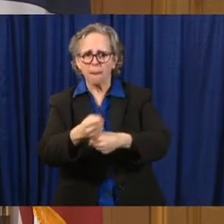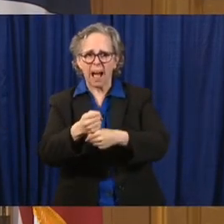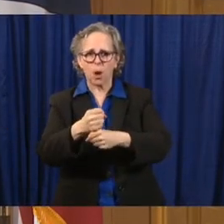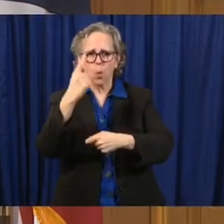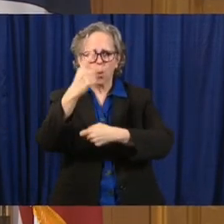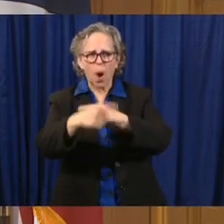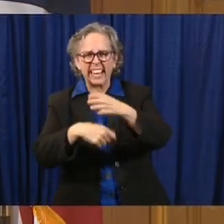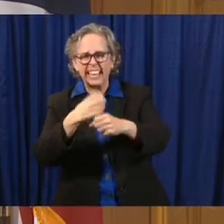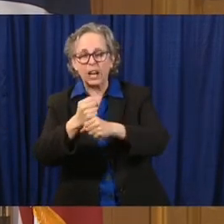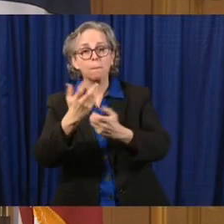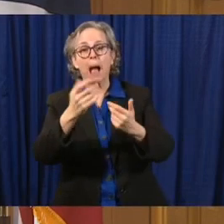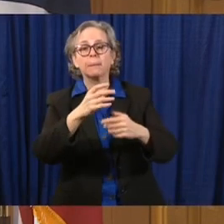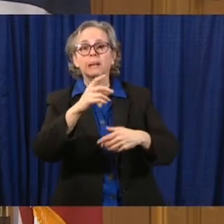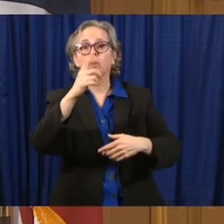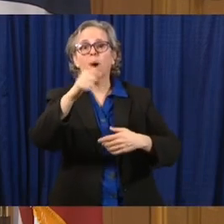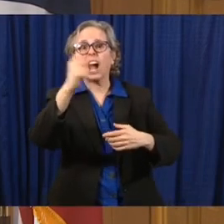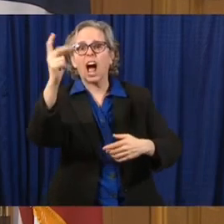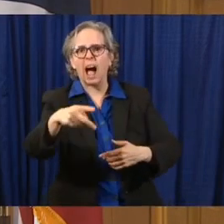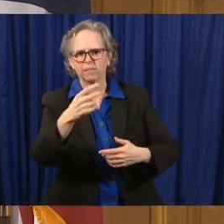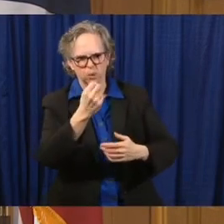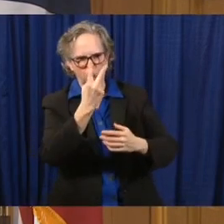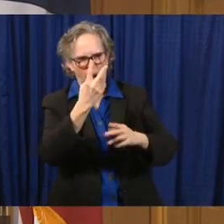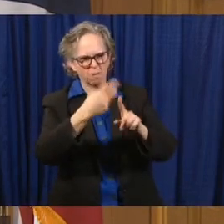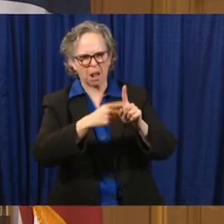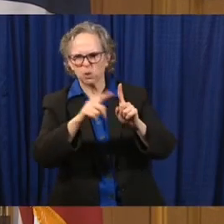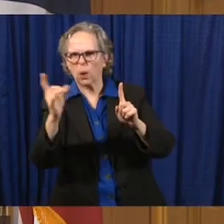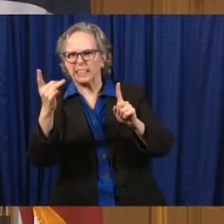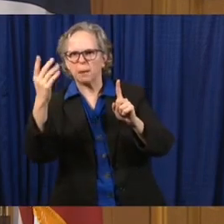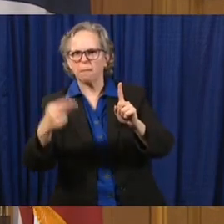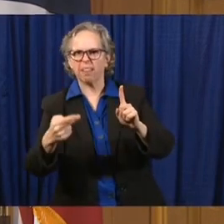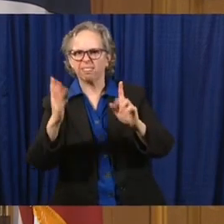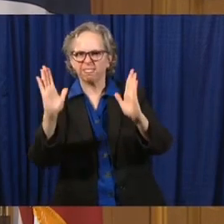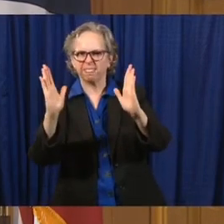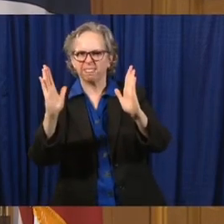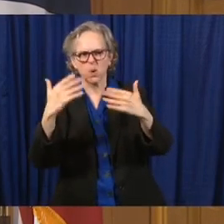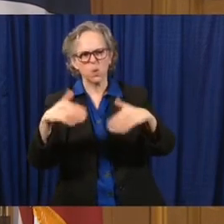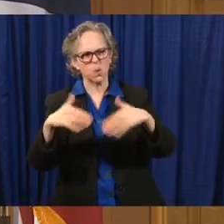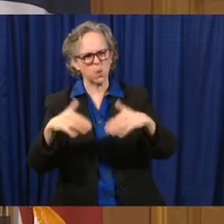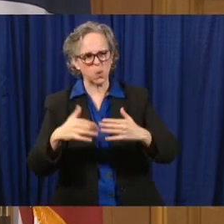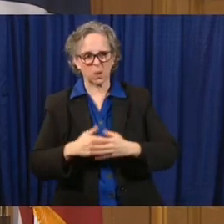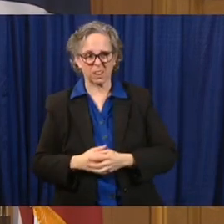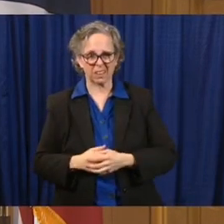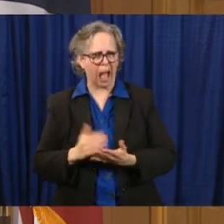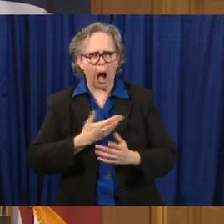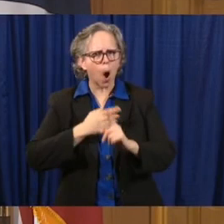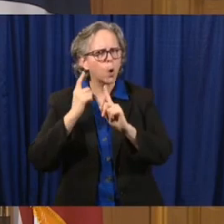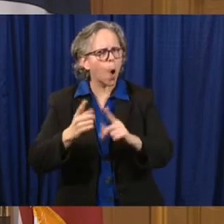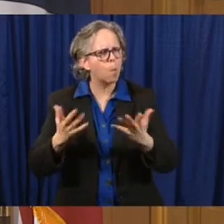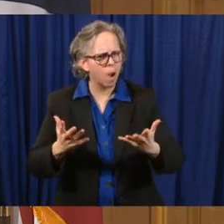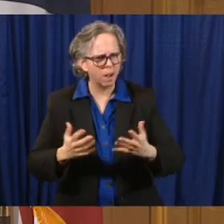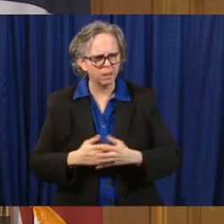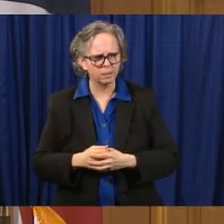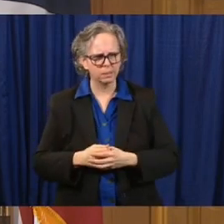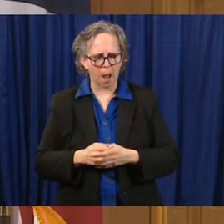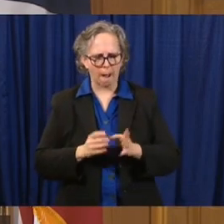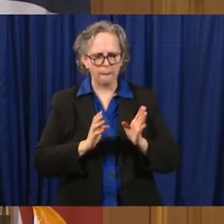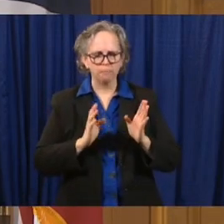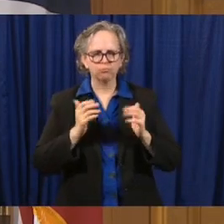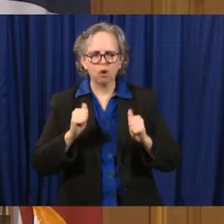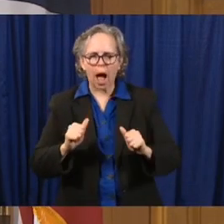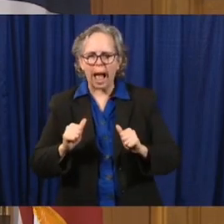was. It's not going to really get totally back where it was until you have a vaccine. And we're